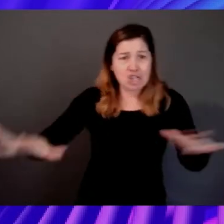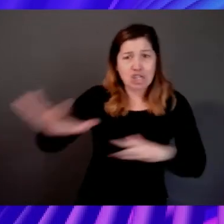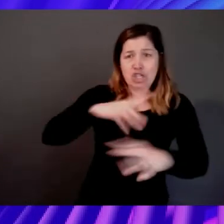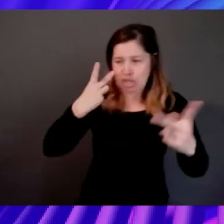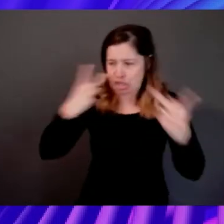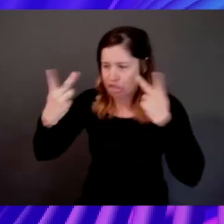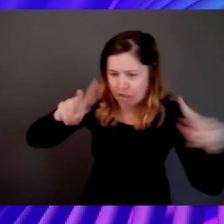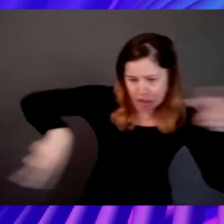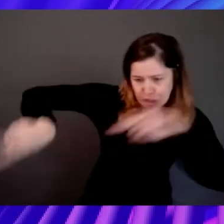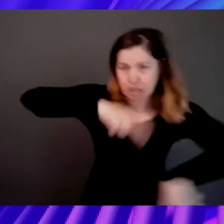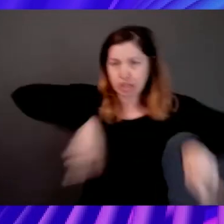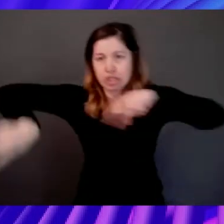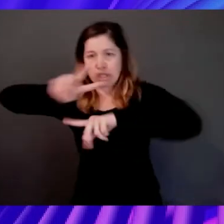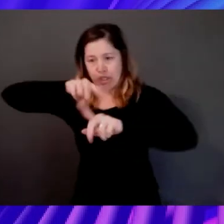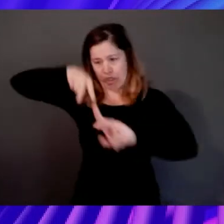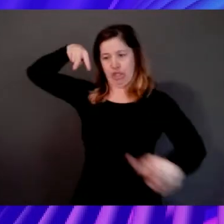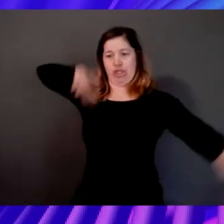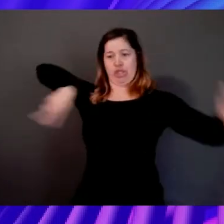lot of,